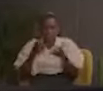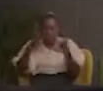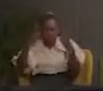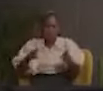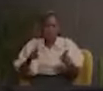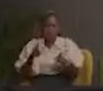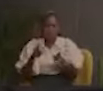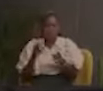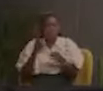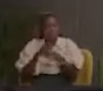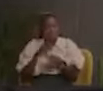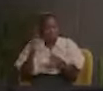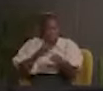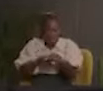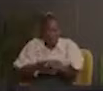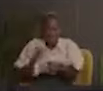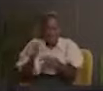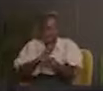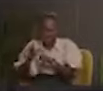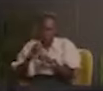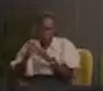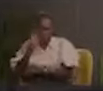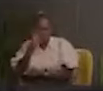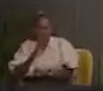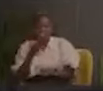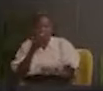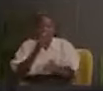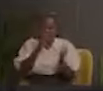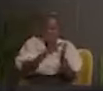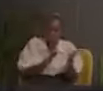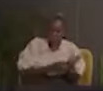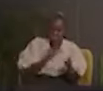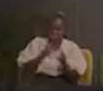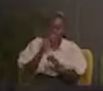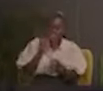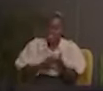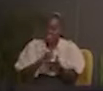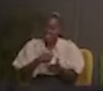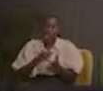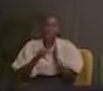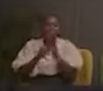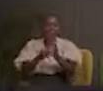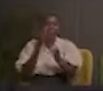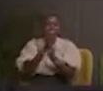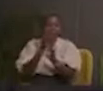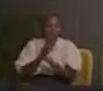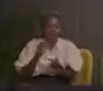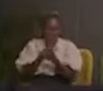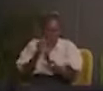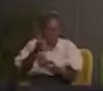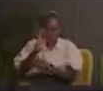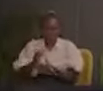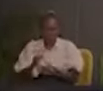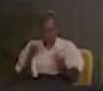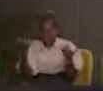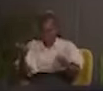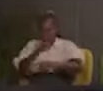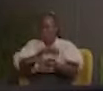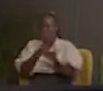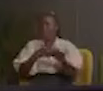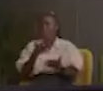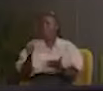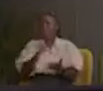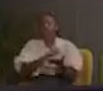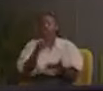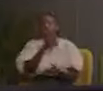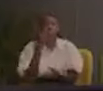laboring in the spirit, there was a record in the spirit that I was manifesting faith, believing God. Today, some of those things that we saw by God's grace